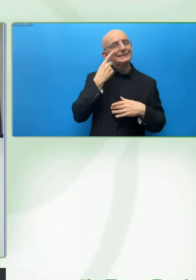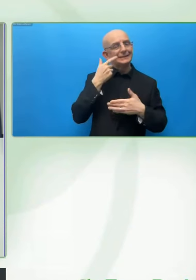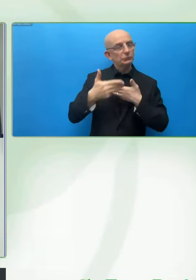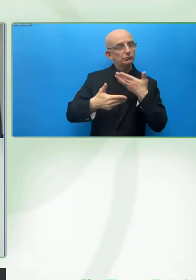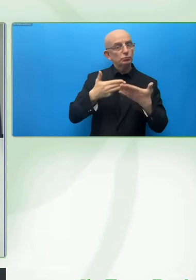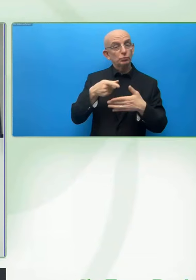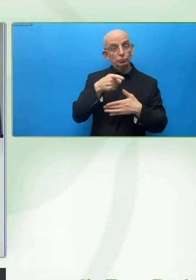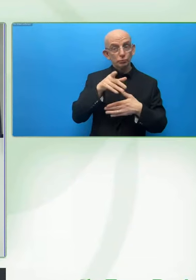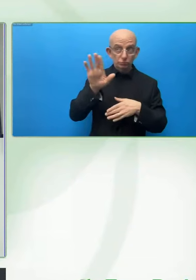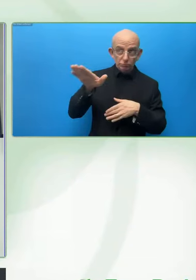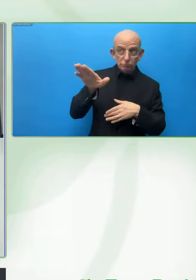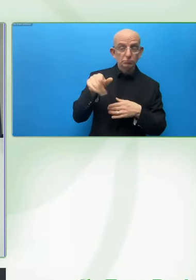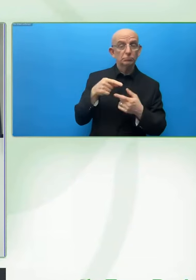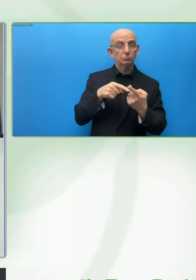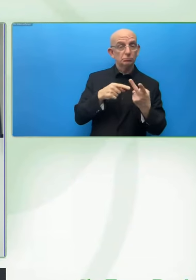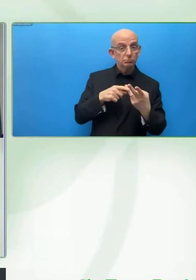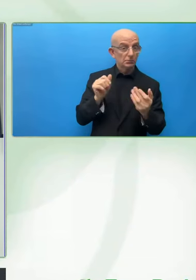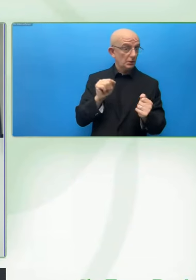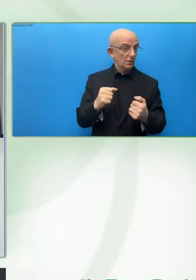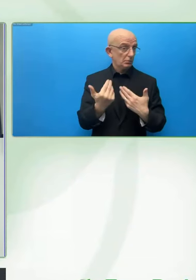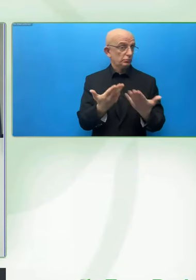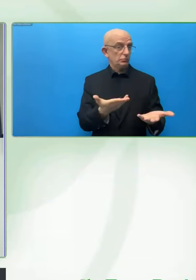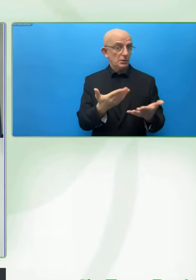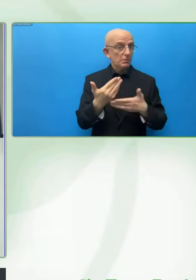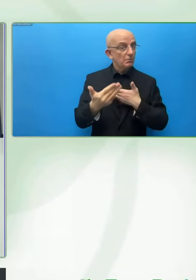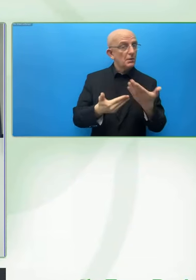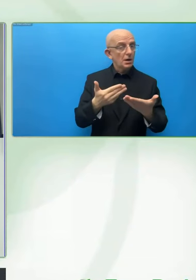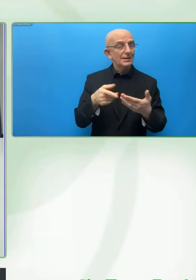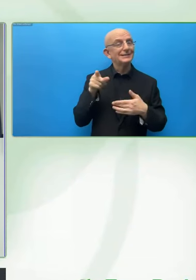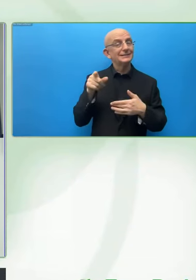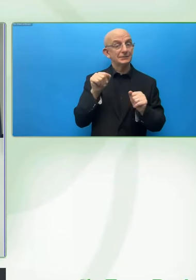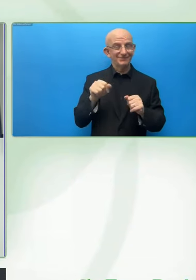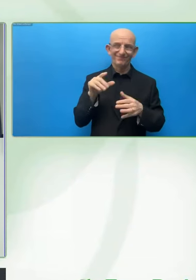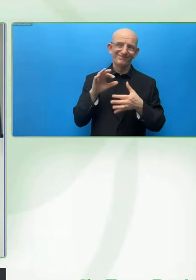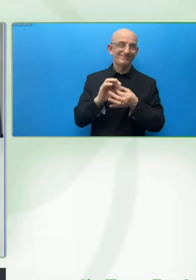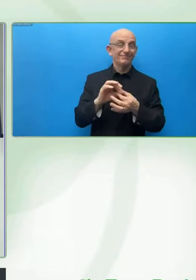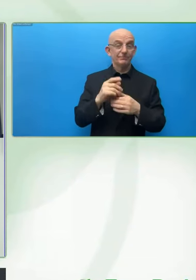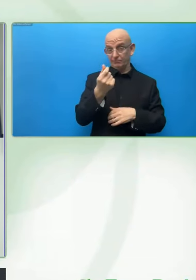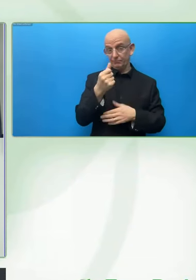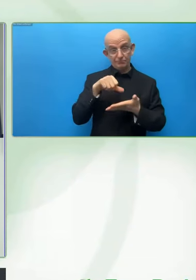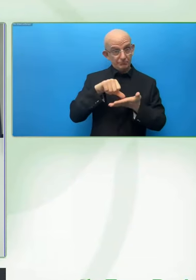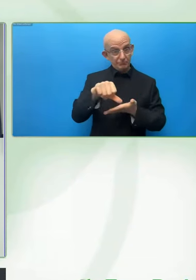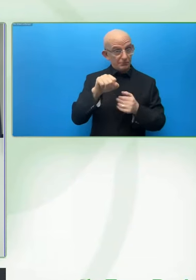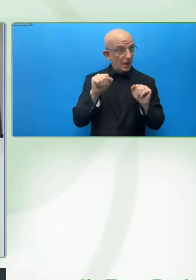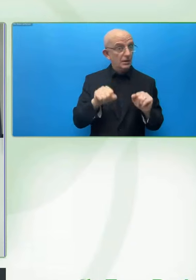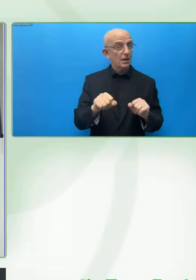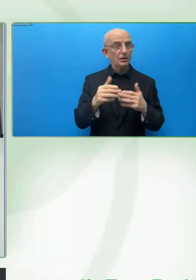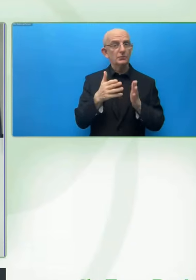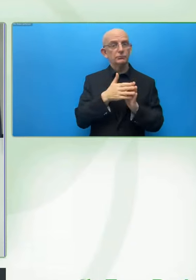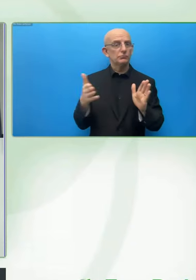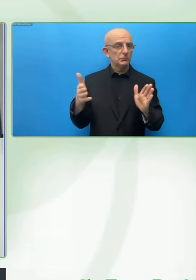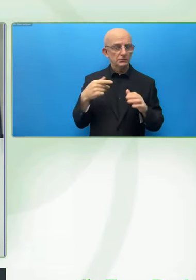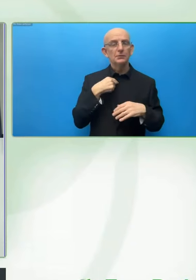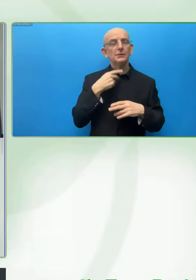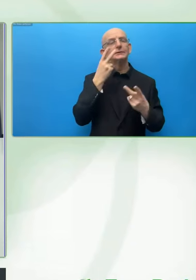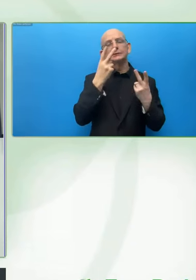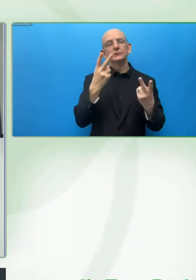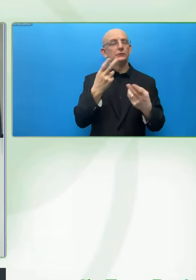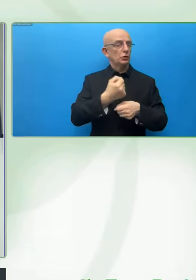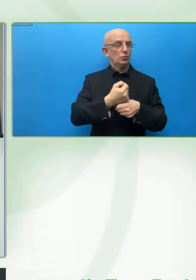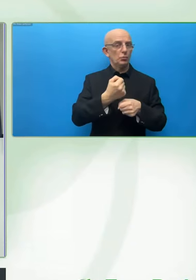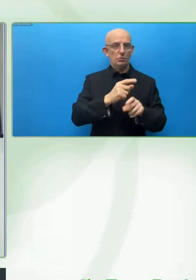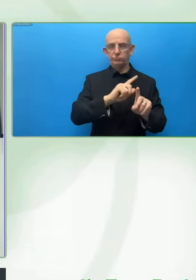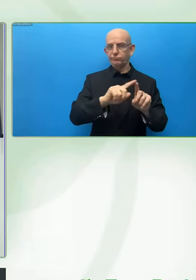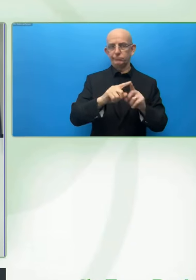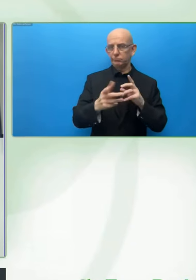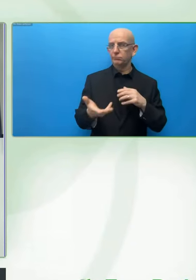that there are certain challenges related to the workforce. These challenges are mostly linked with